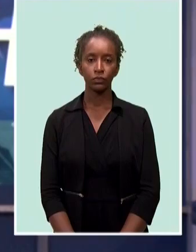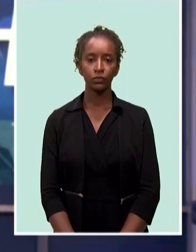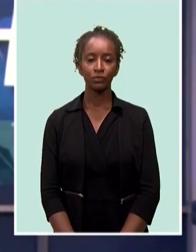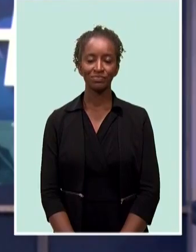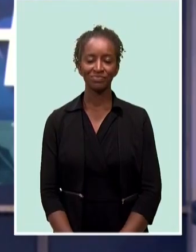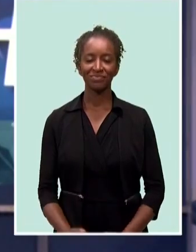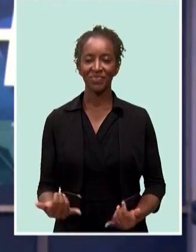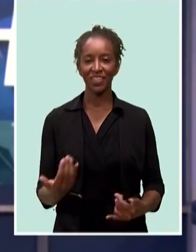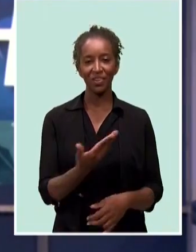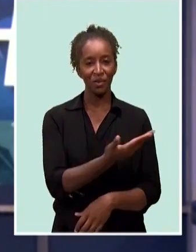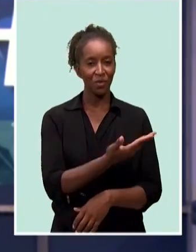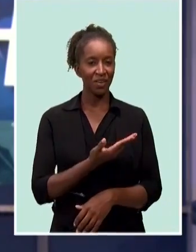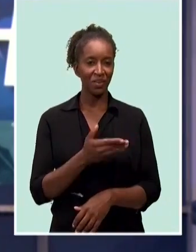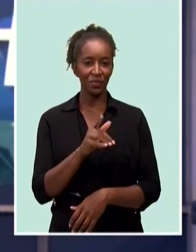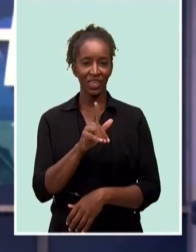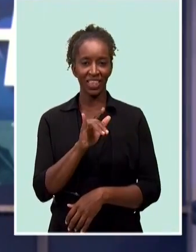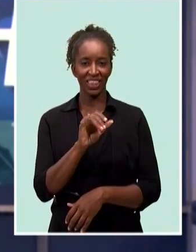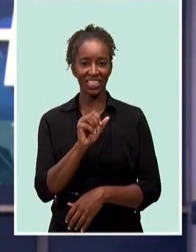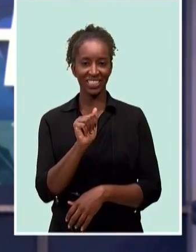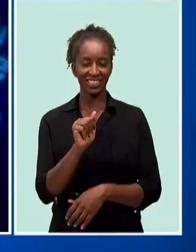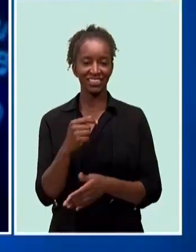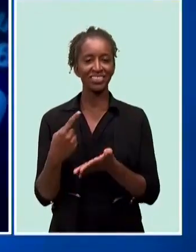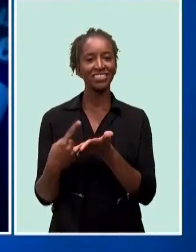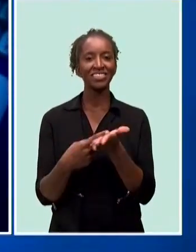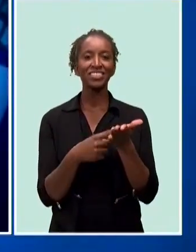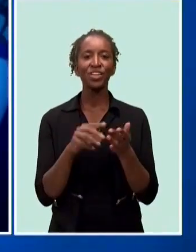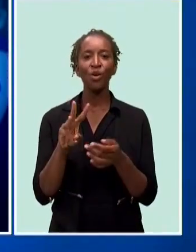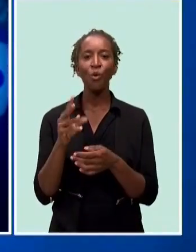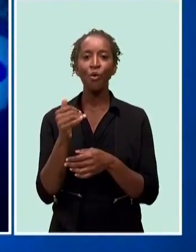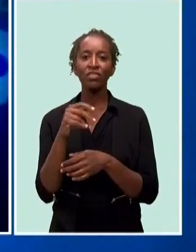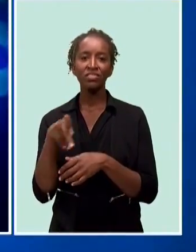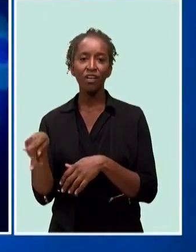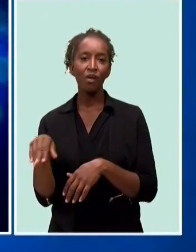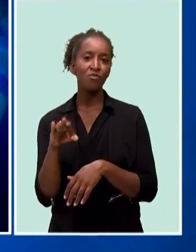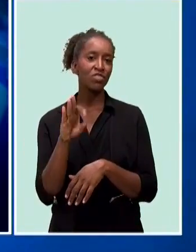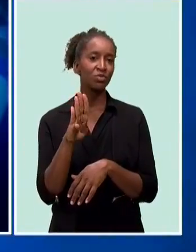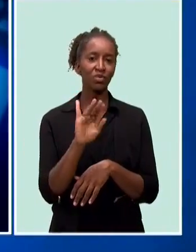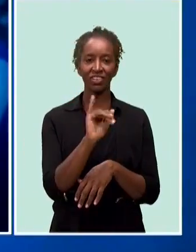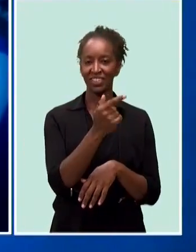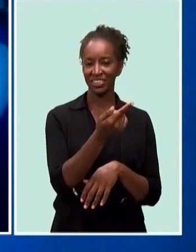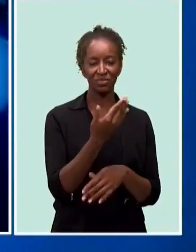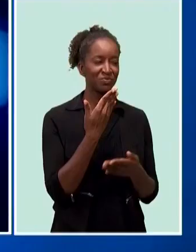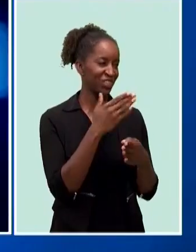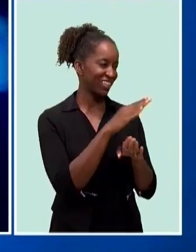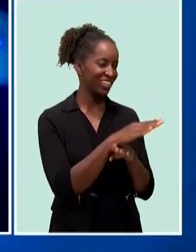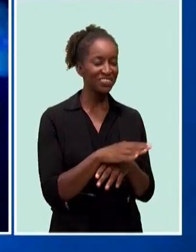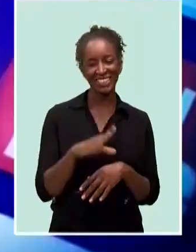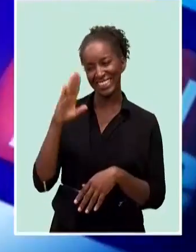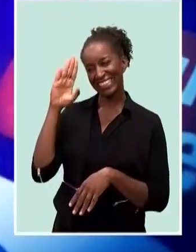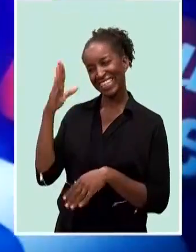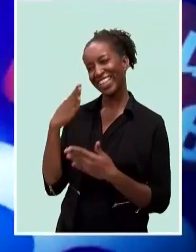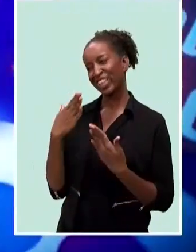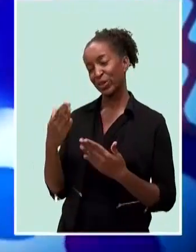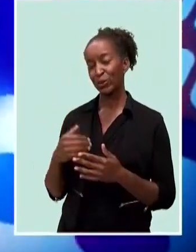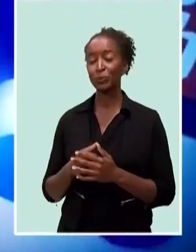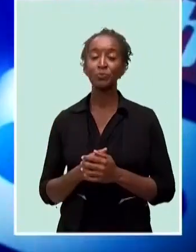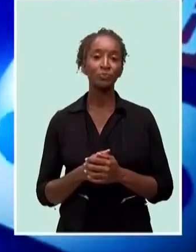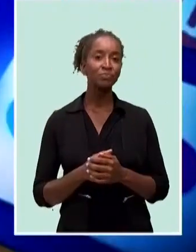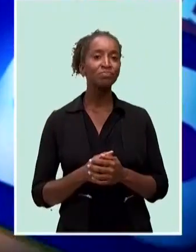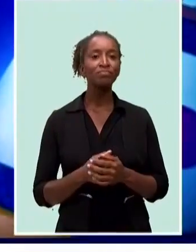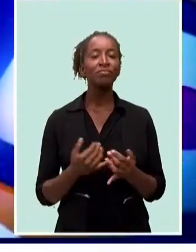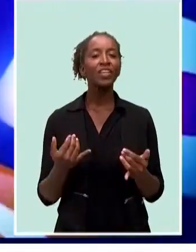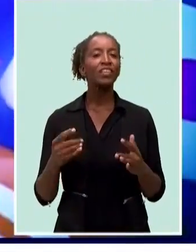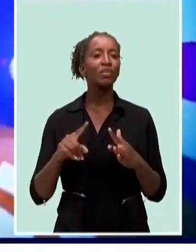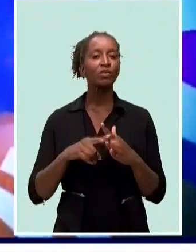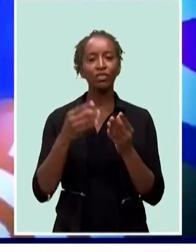And we say hello now to Lisa Boom in our social media corner to tell us what is trending. Good evening, Lisa. Hi, Lisa. Thanks. And we're starting What's Trending tonight